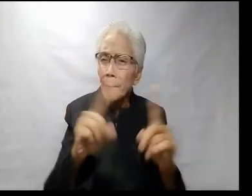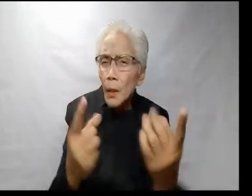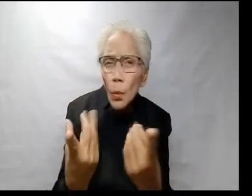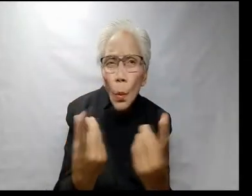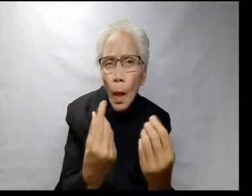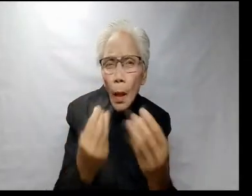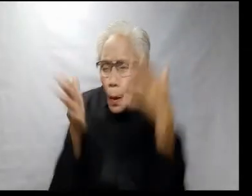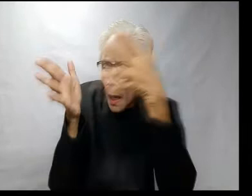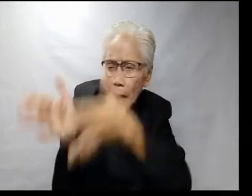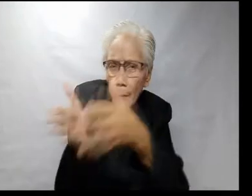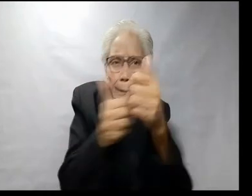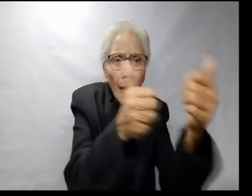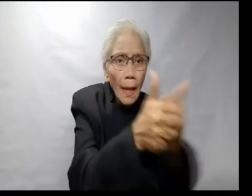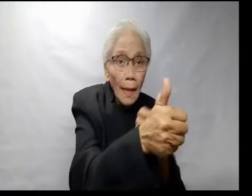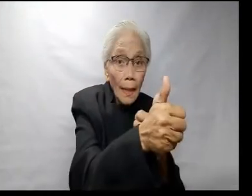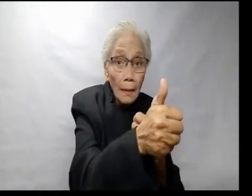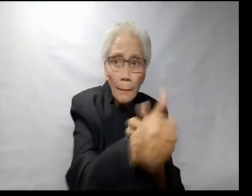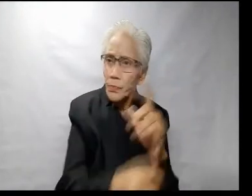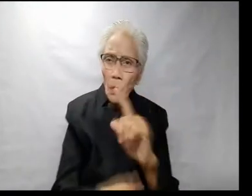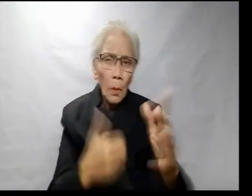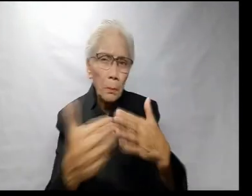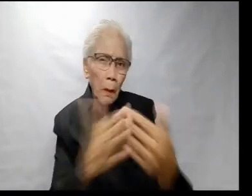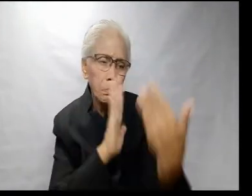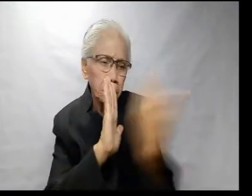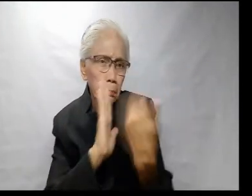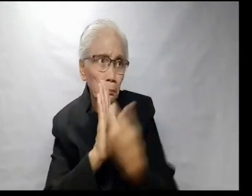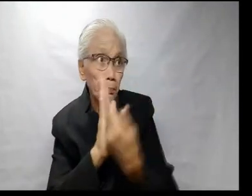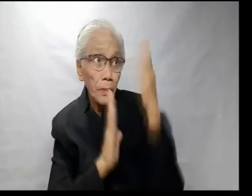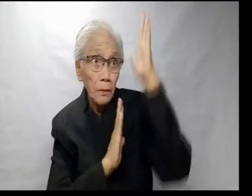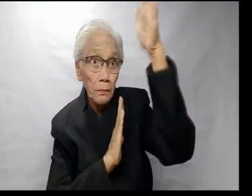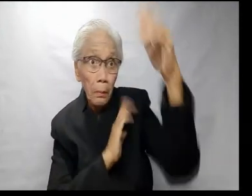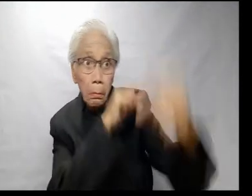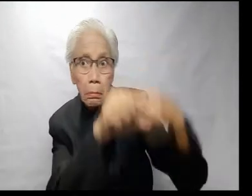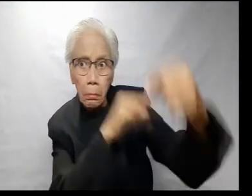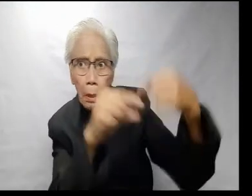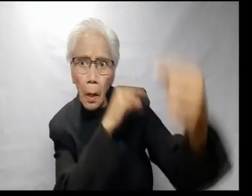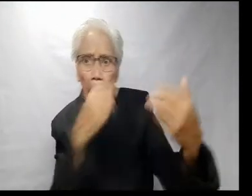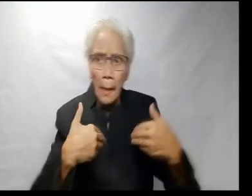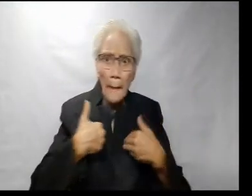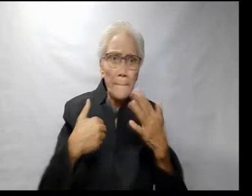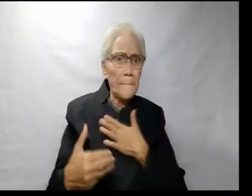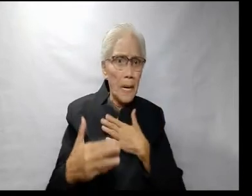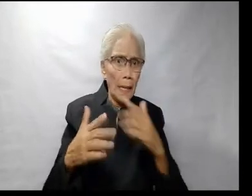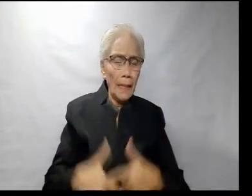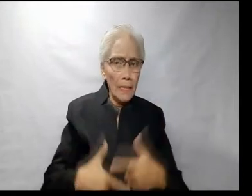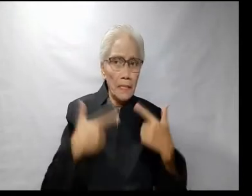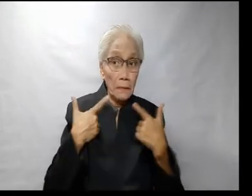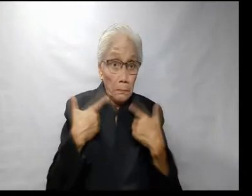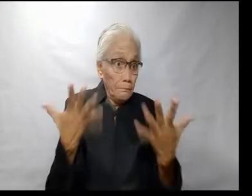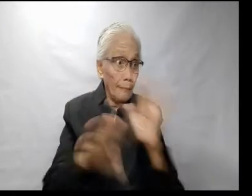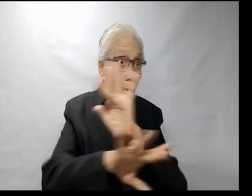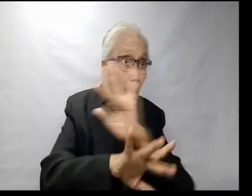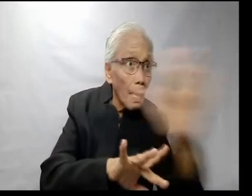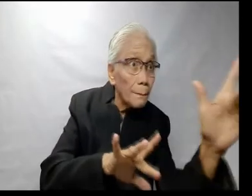lived this life. But what do I leave behind? What evidence will future generations have of